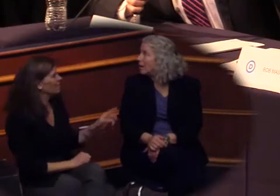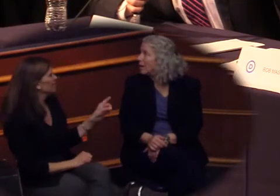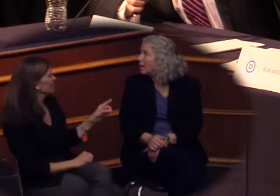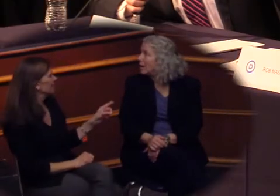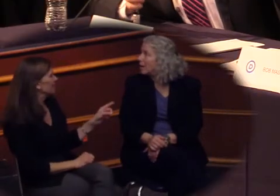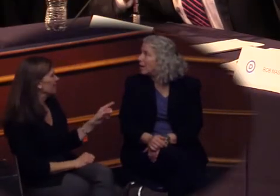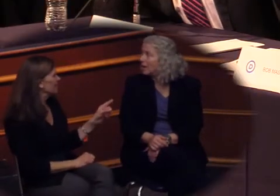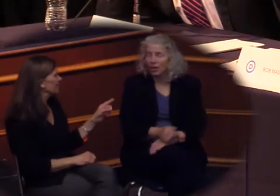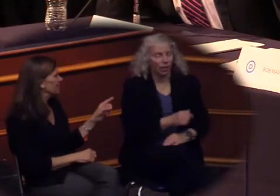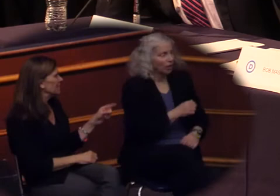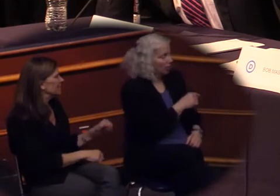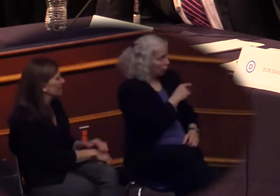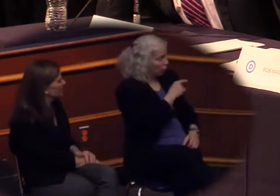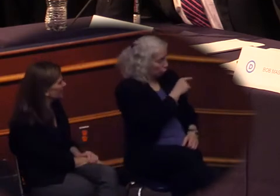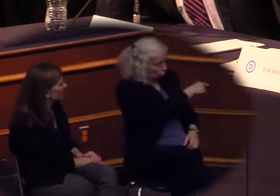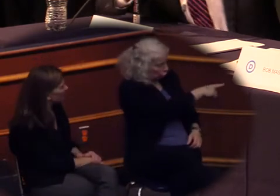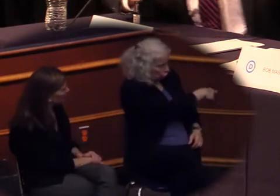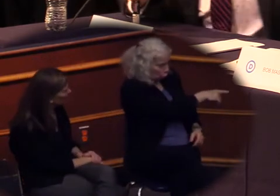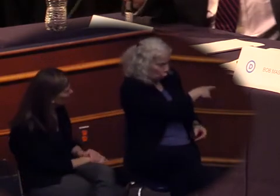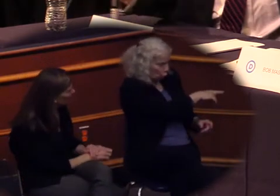say why you think I'm the best one too.